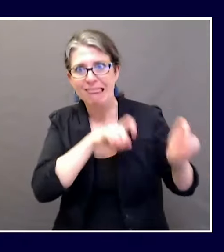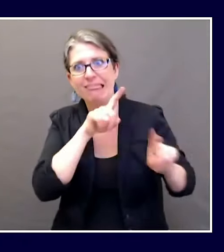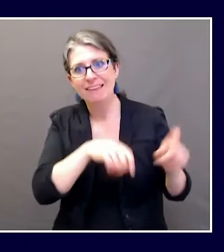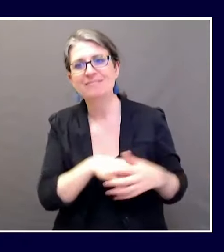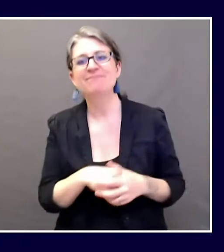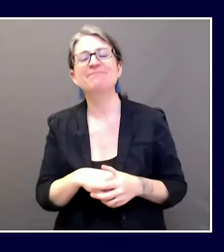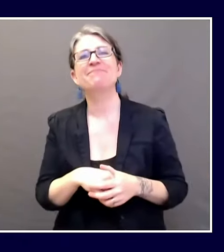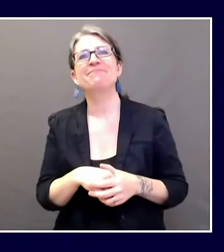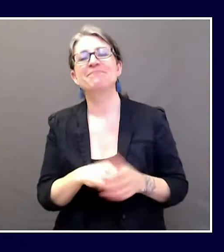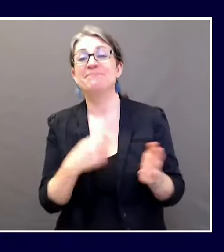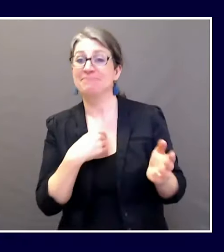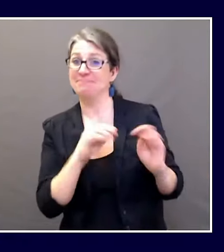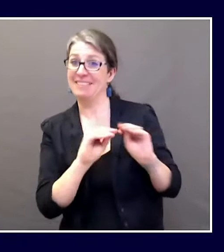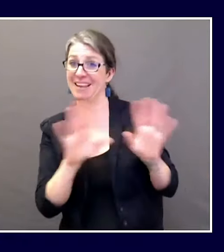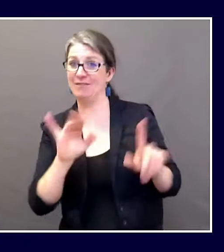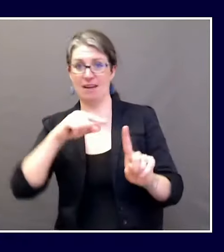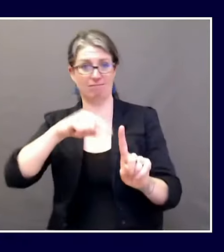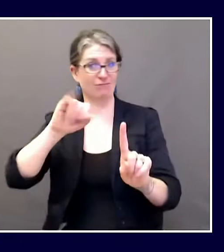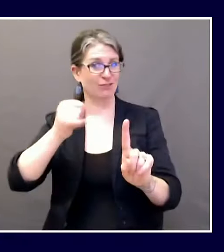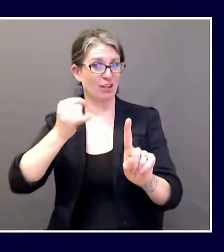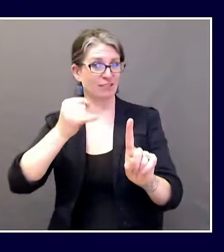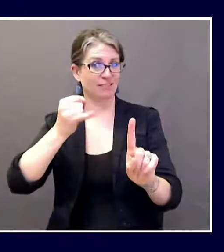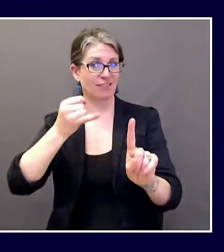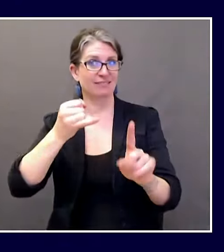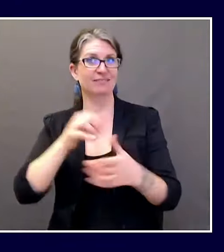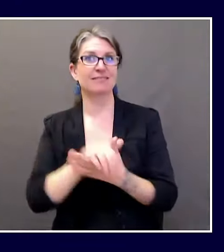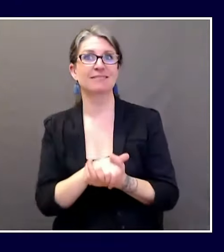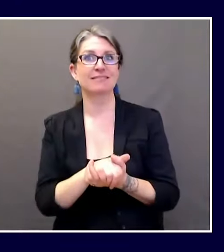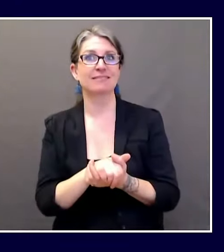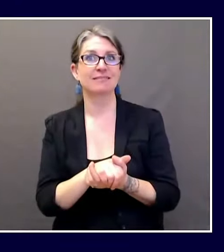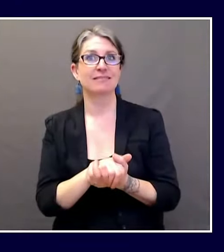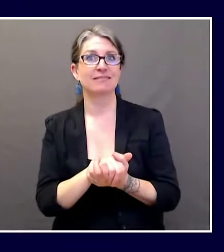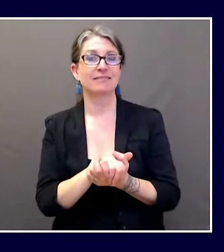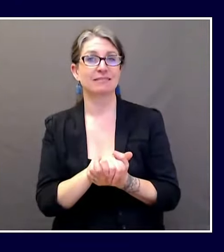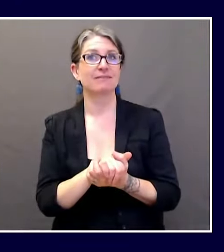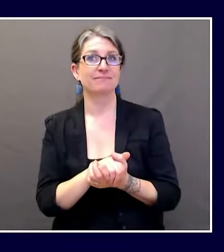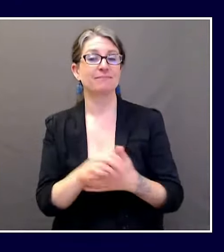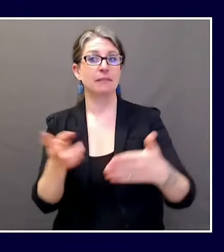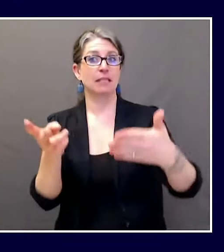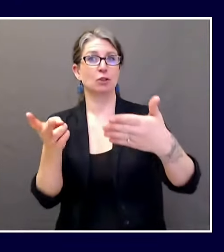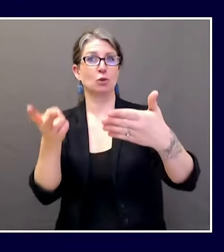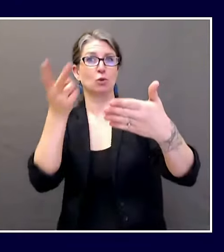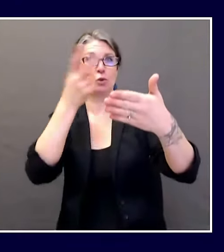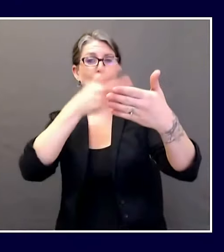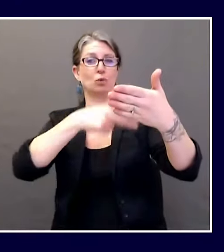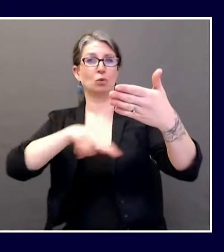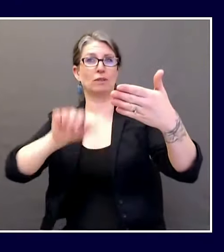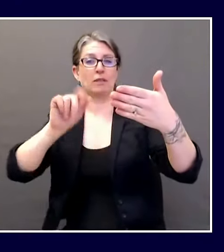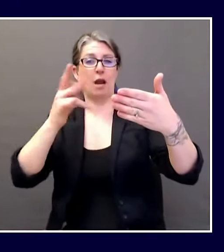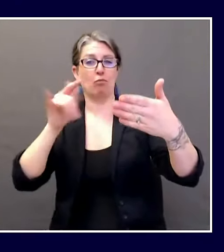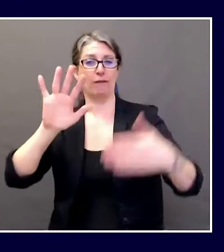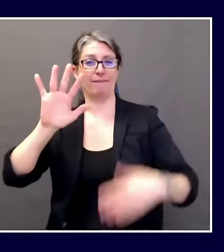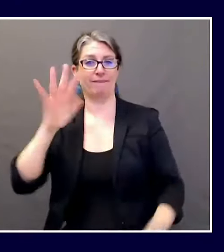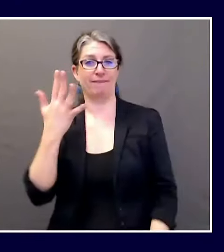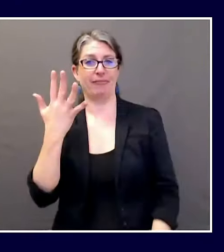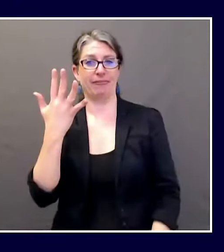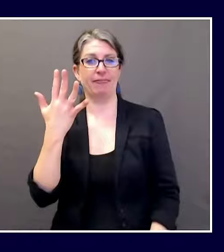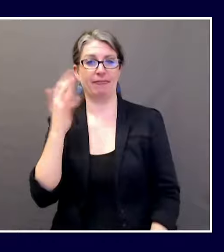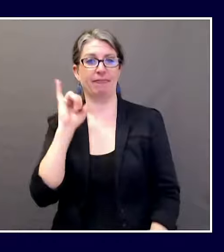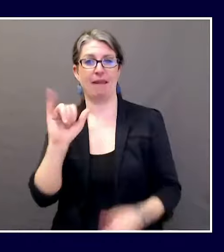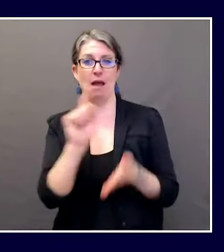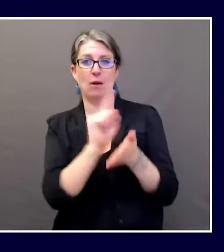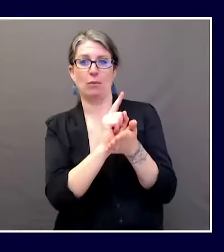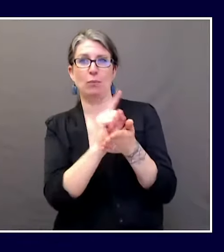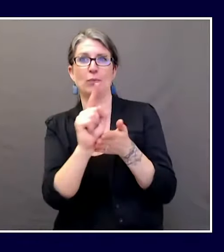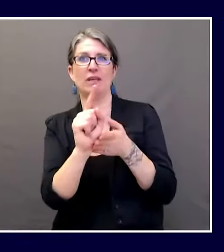vaccine, 2 weeks from now, the week of April 5th, have you heard, will there be increases in supply